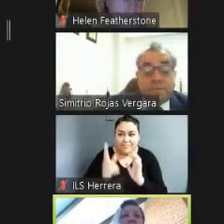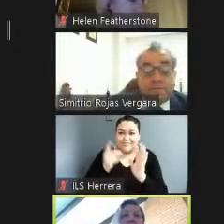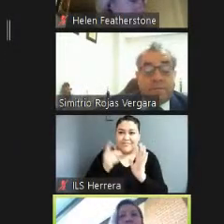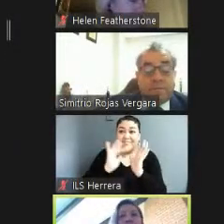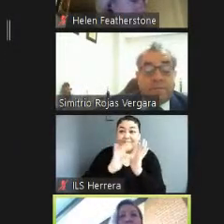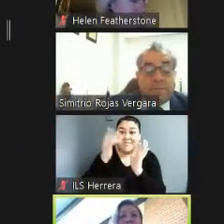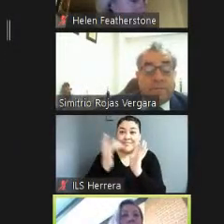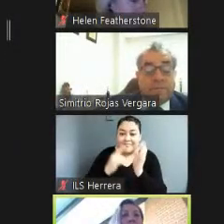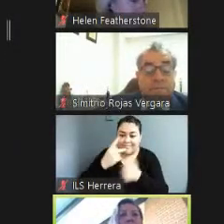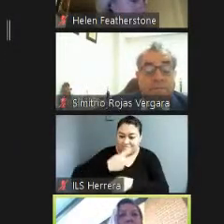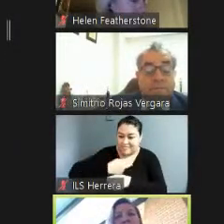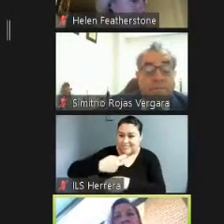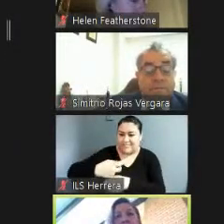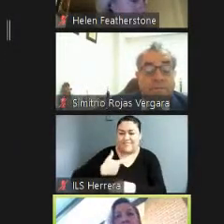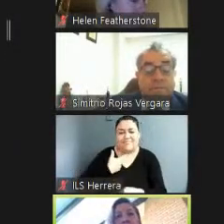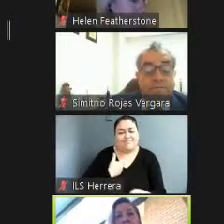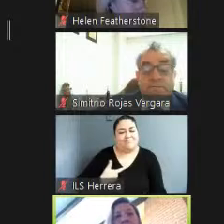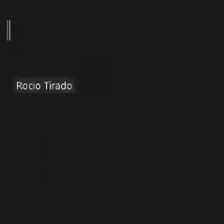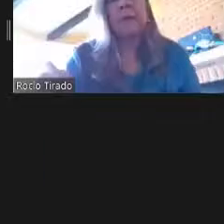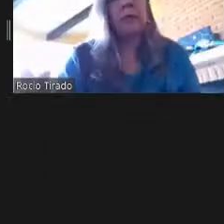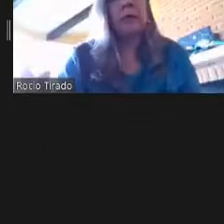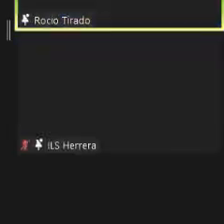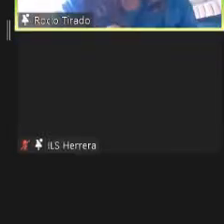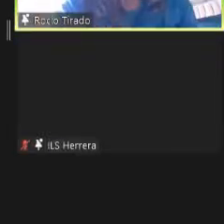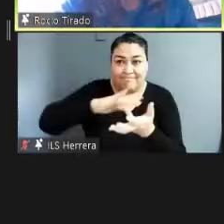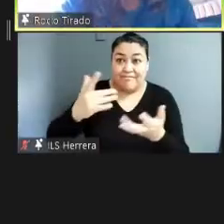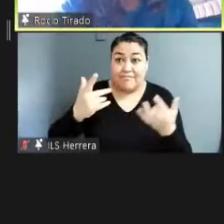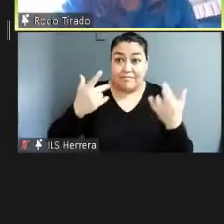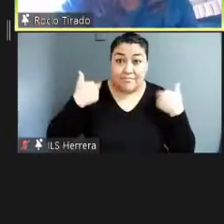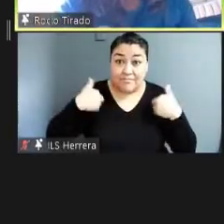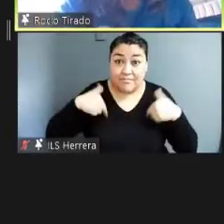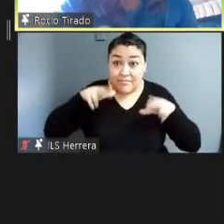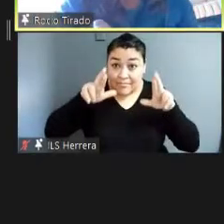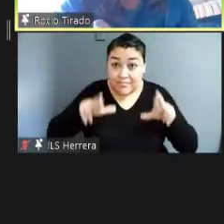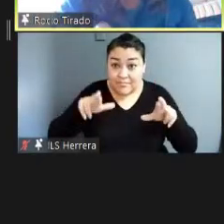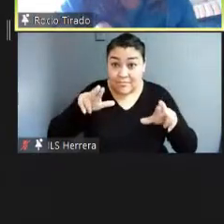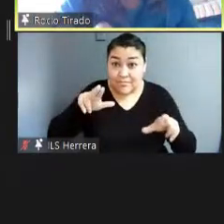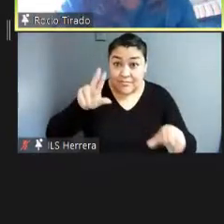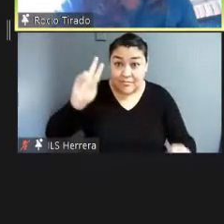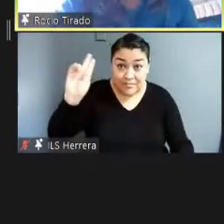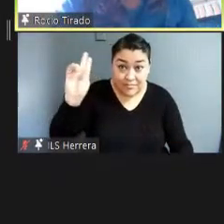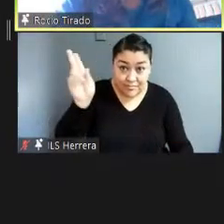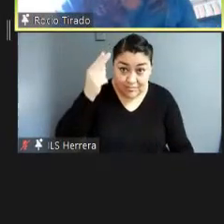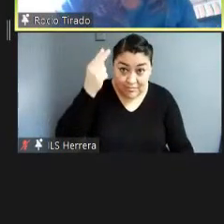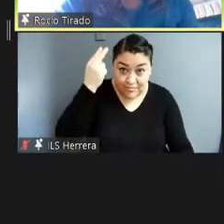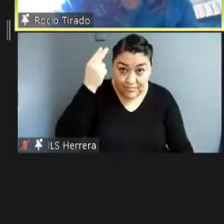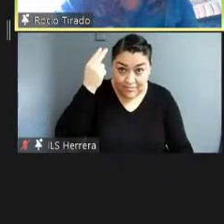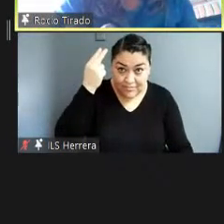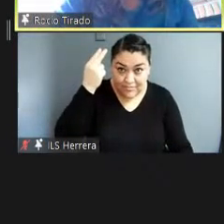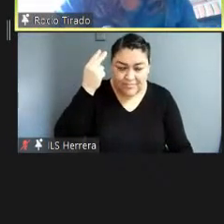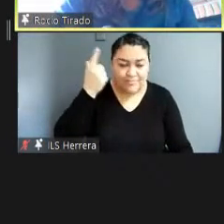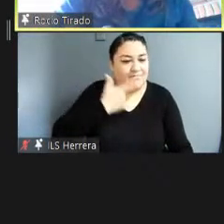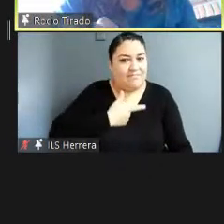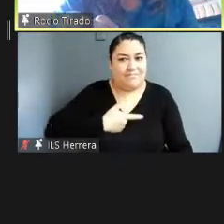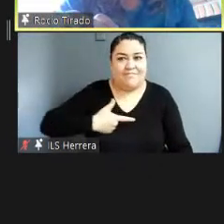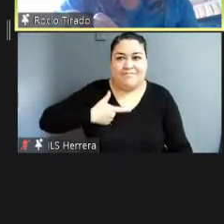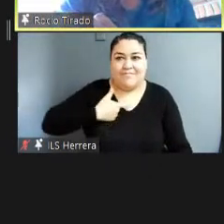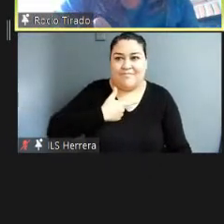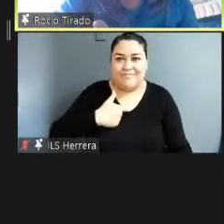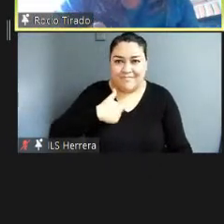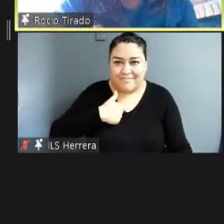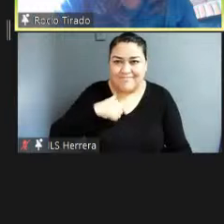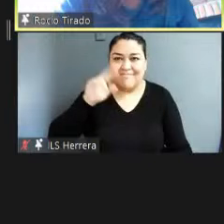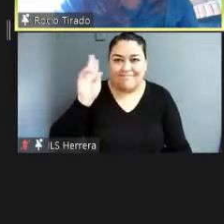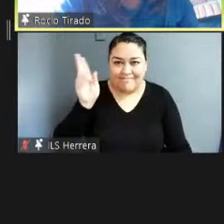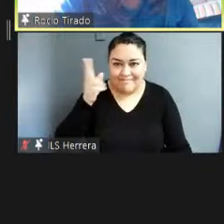again, many thanks for this invitation, for giving the privilege of representing the UNAM Medical School,